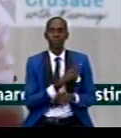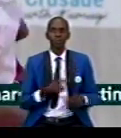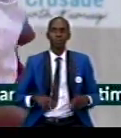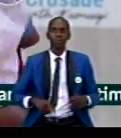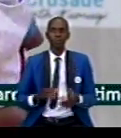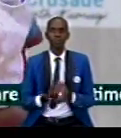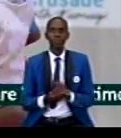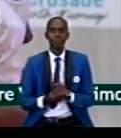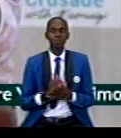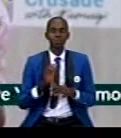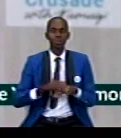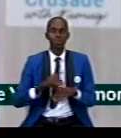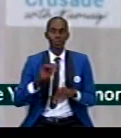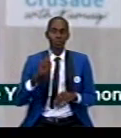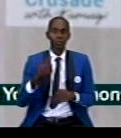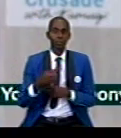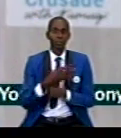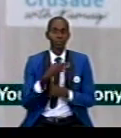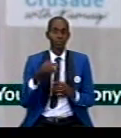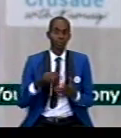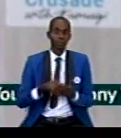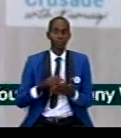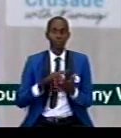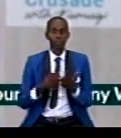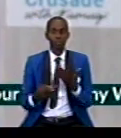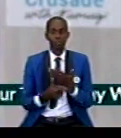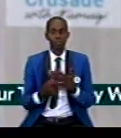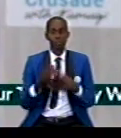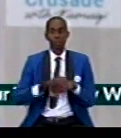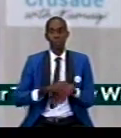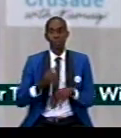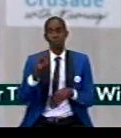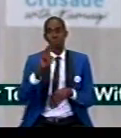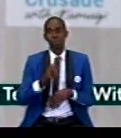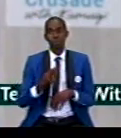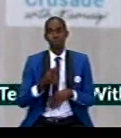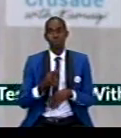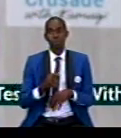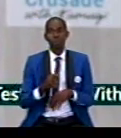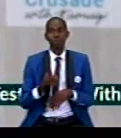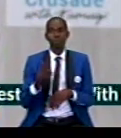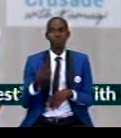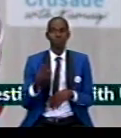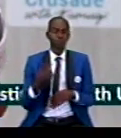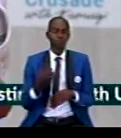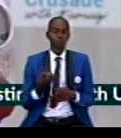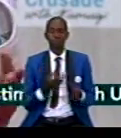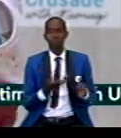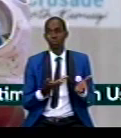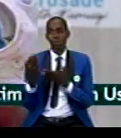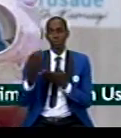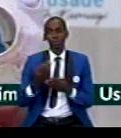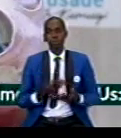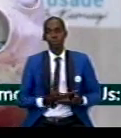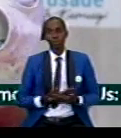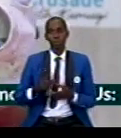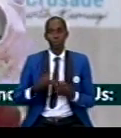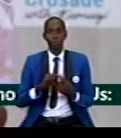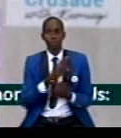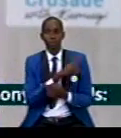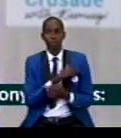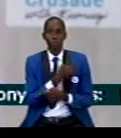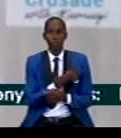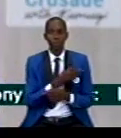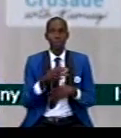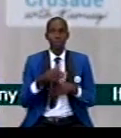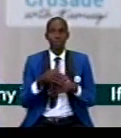Thursday, we were admitted in the hospital. So after my treatment, I was discharged, but baby